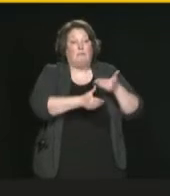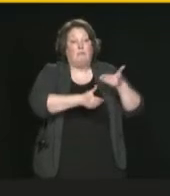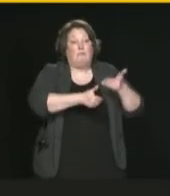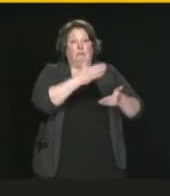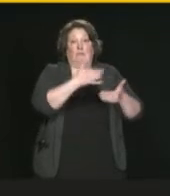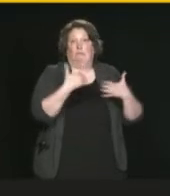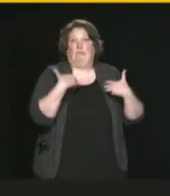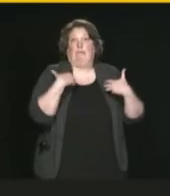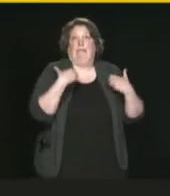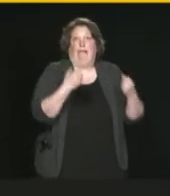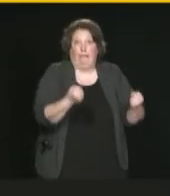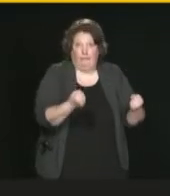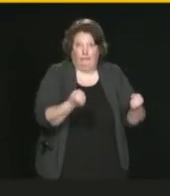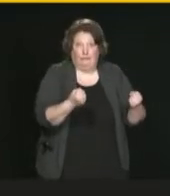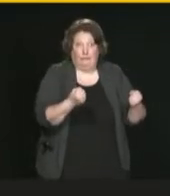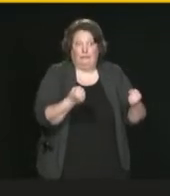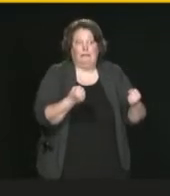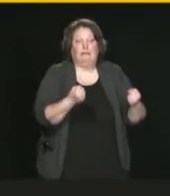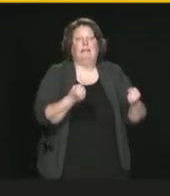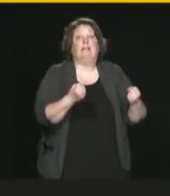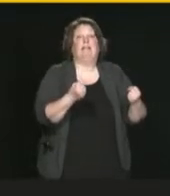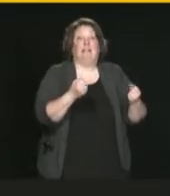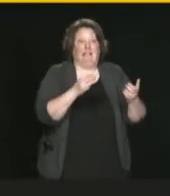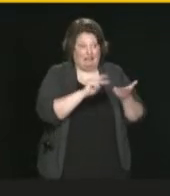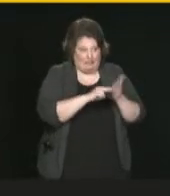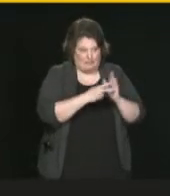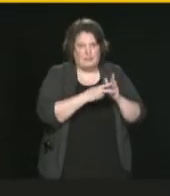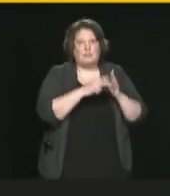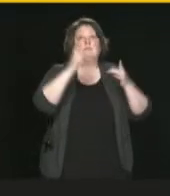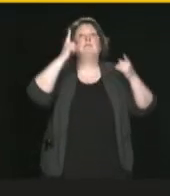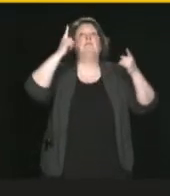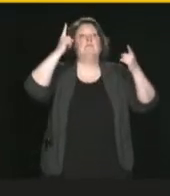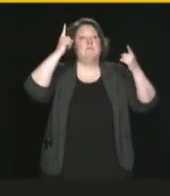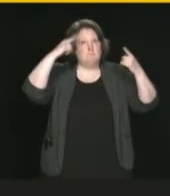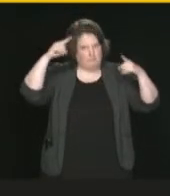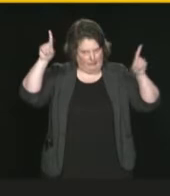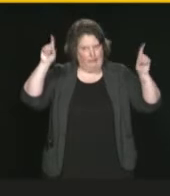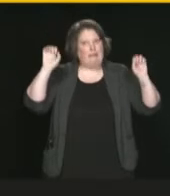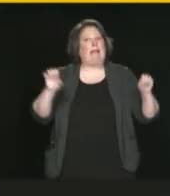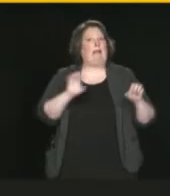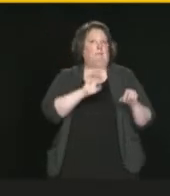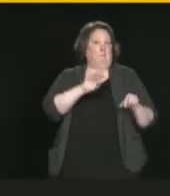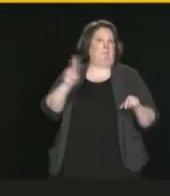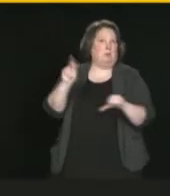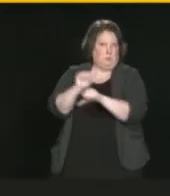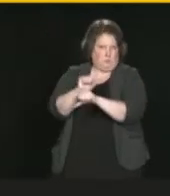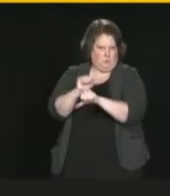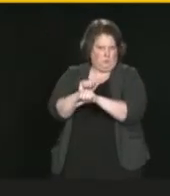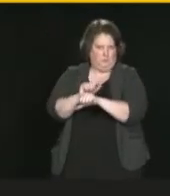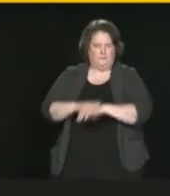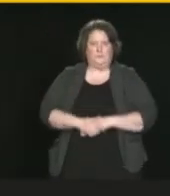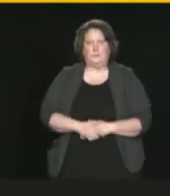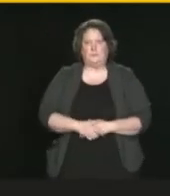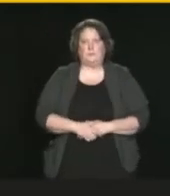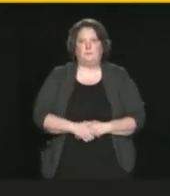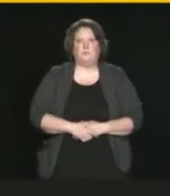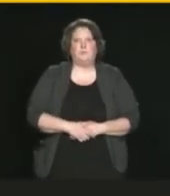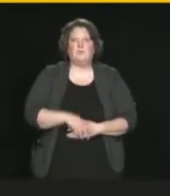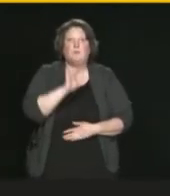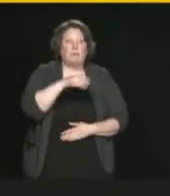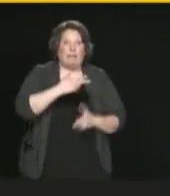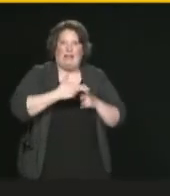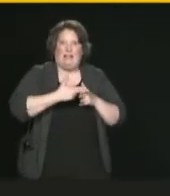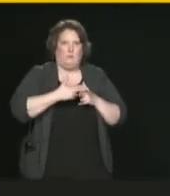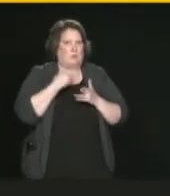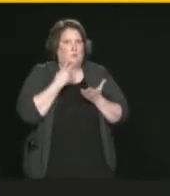bounce back very strongly when the crisis was over, we needed to make immediate